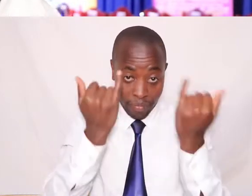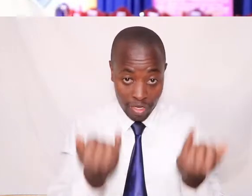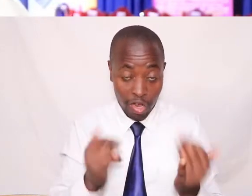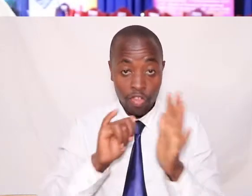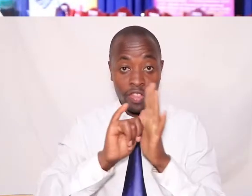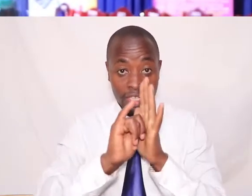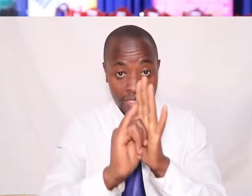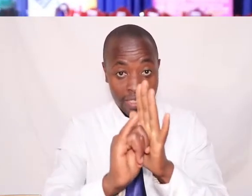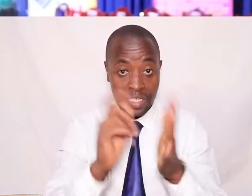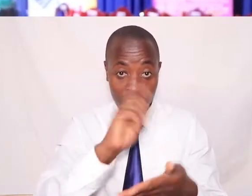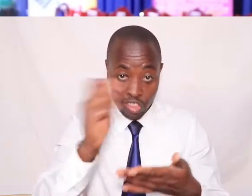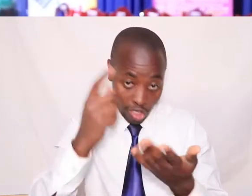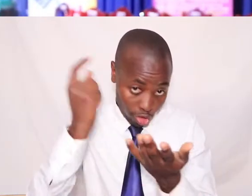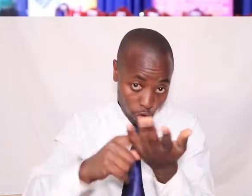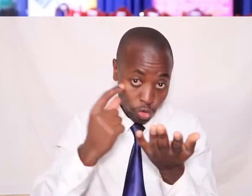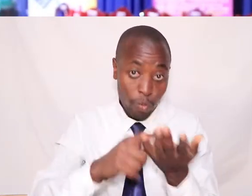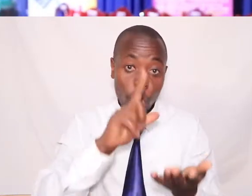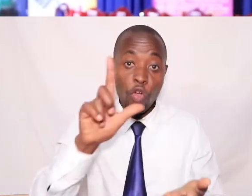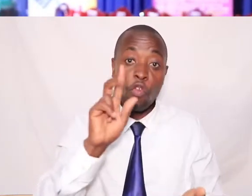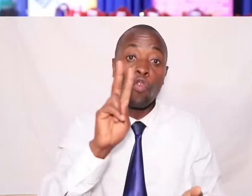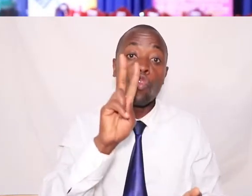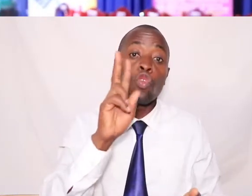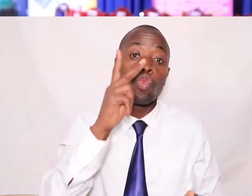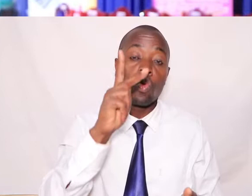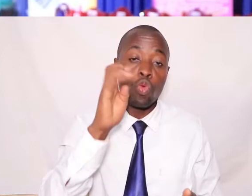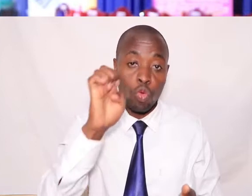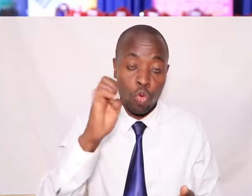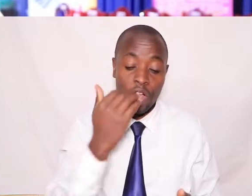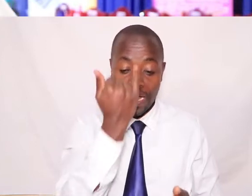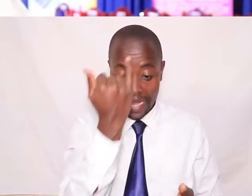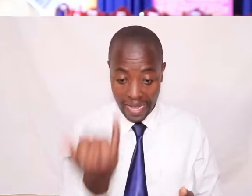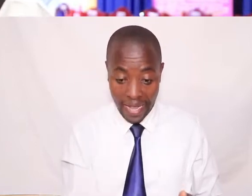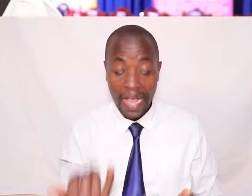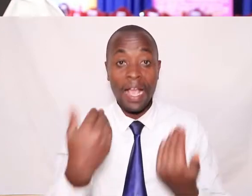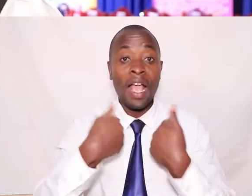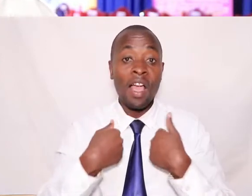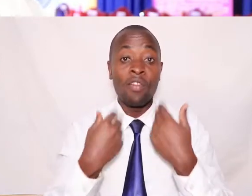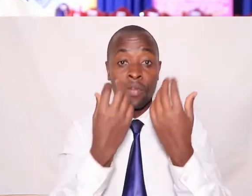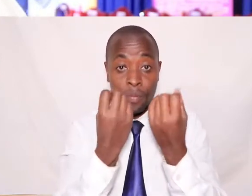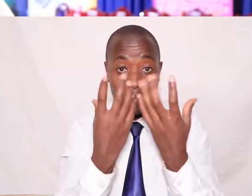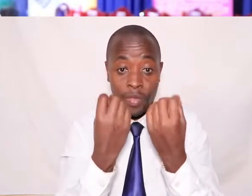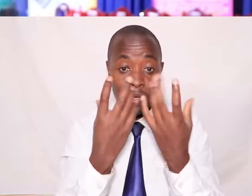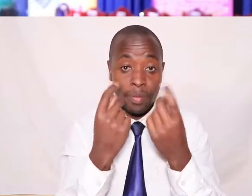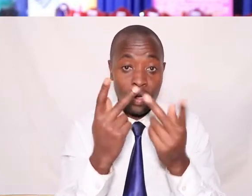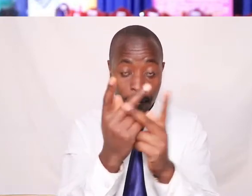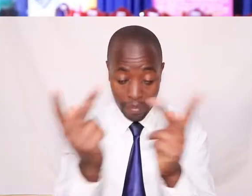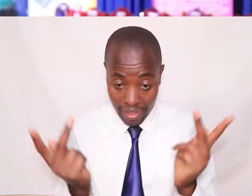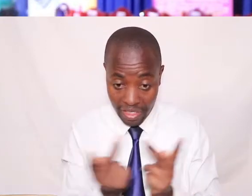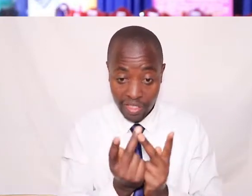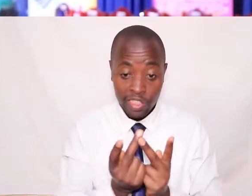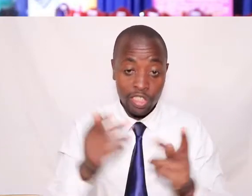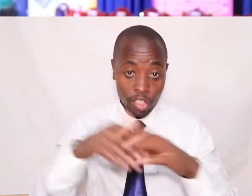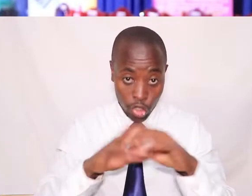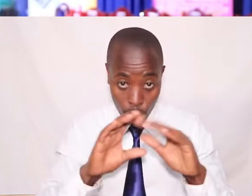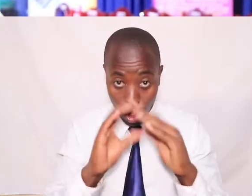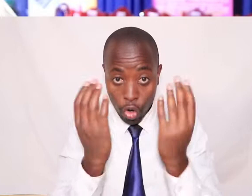is recorded in the Gospel of Luke. She is young. She holds no titles or positions in the communities.